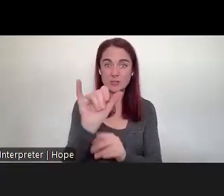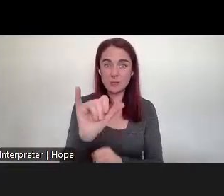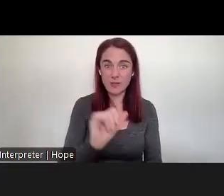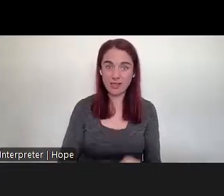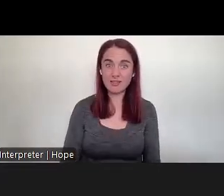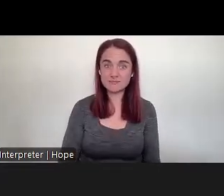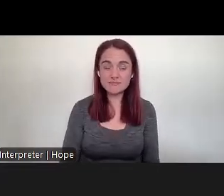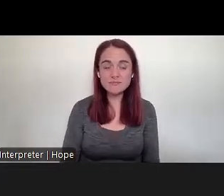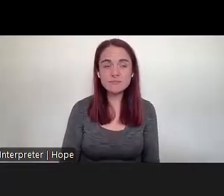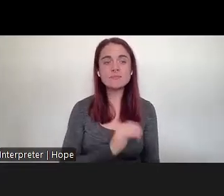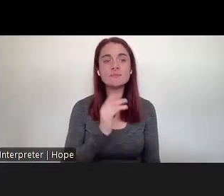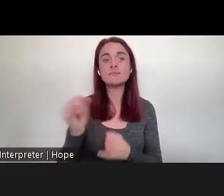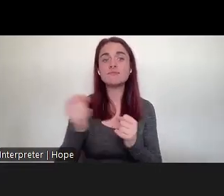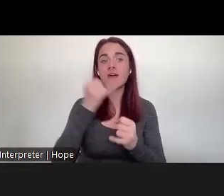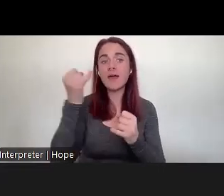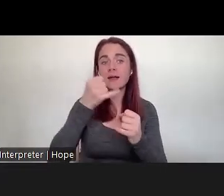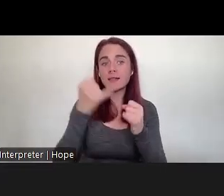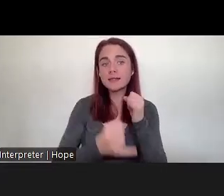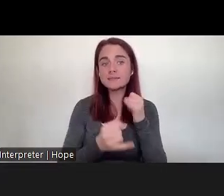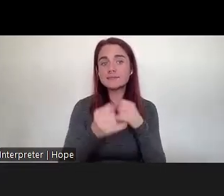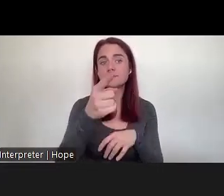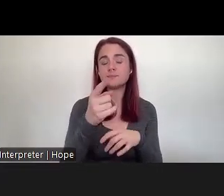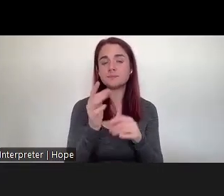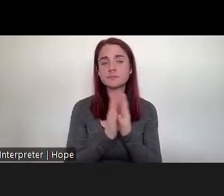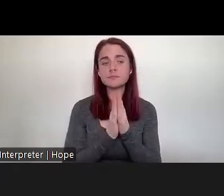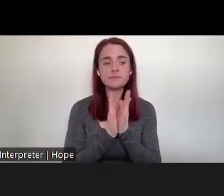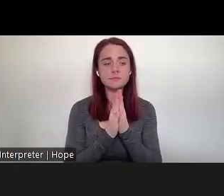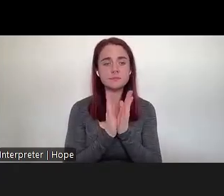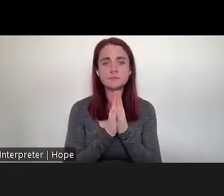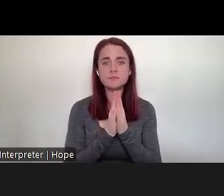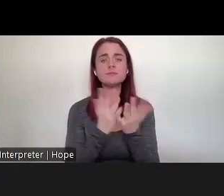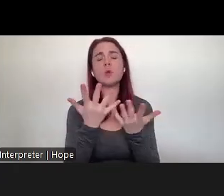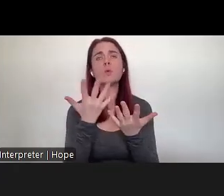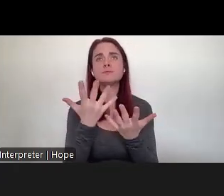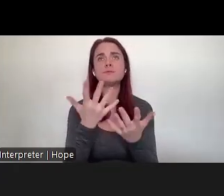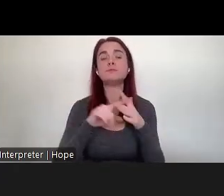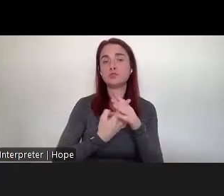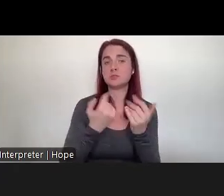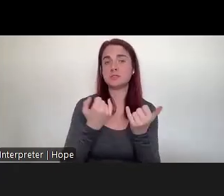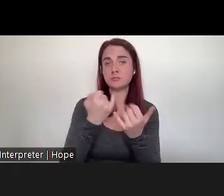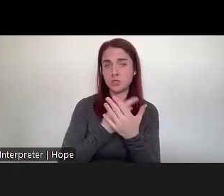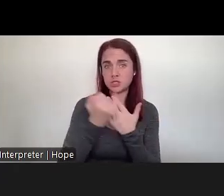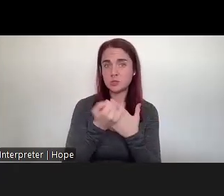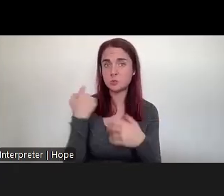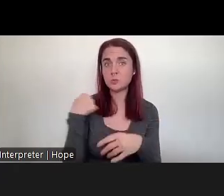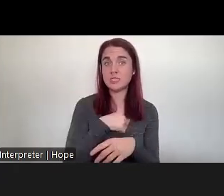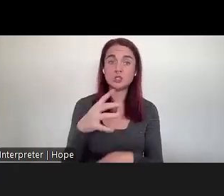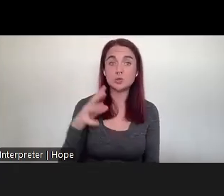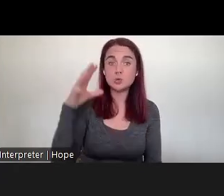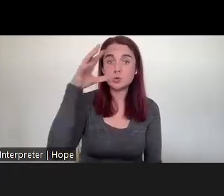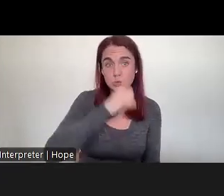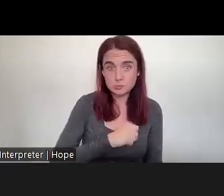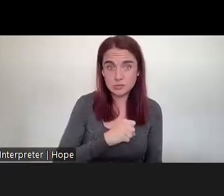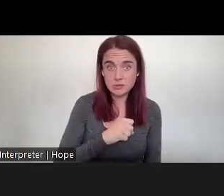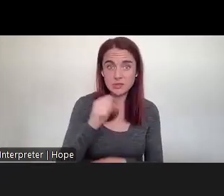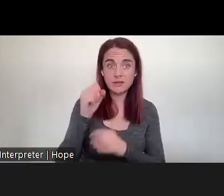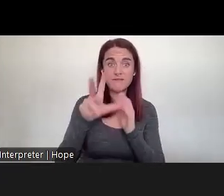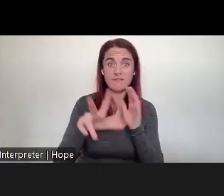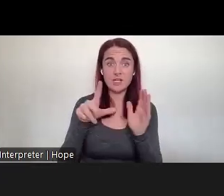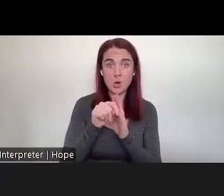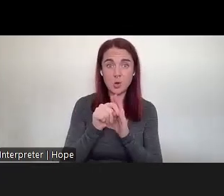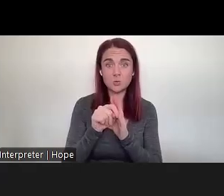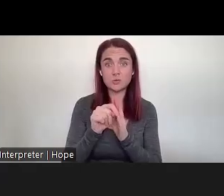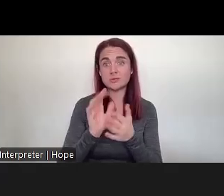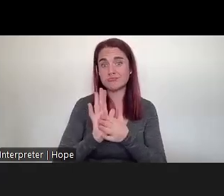And then finally, it was, so going into this project, we had assumed that the videos, these